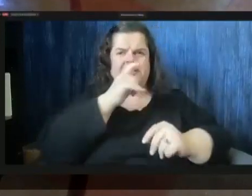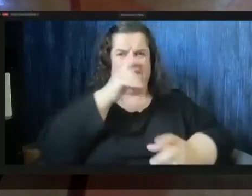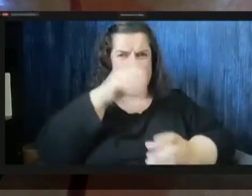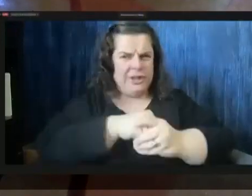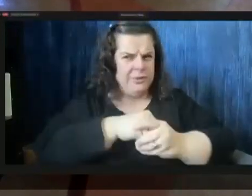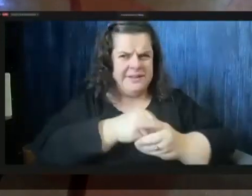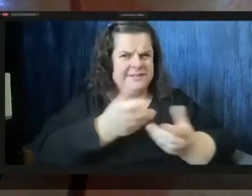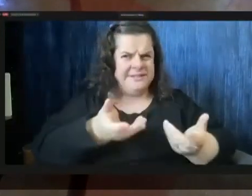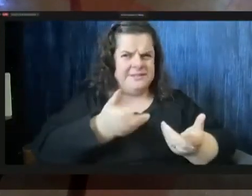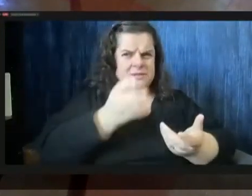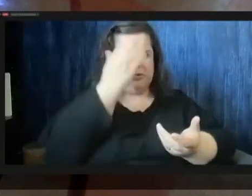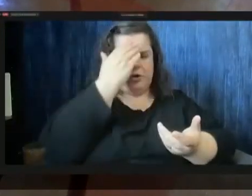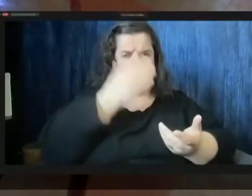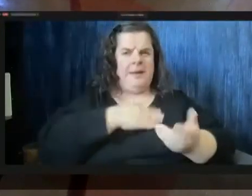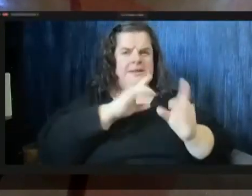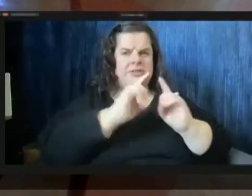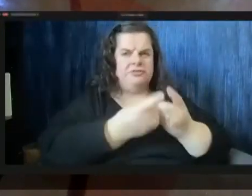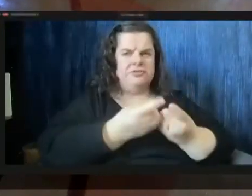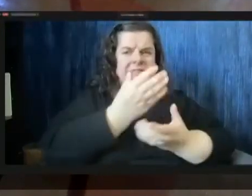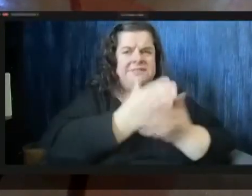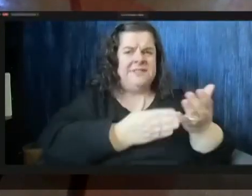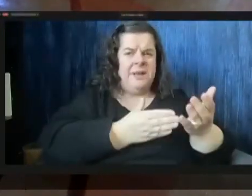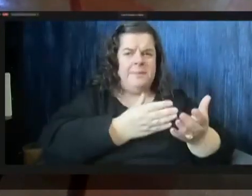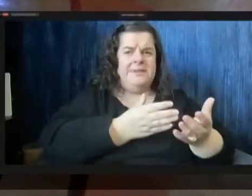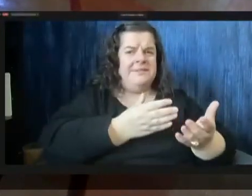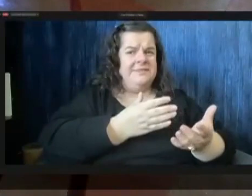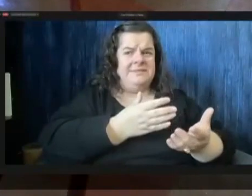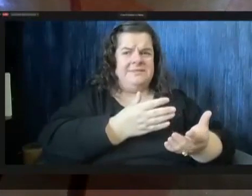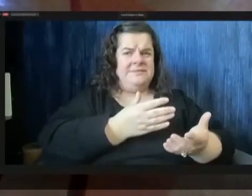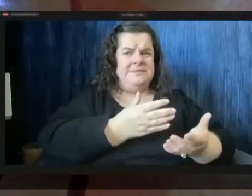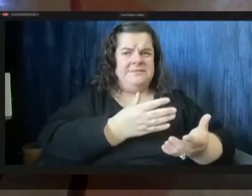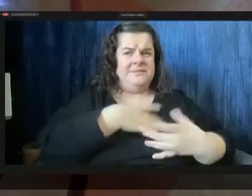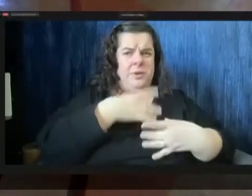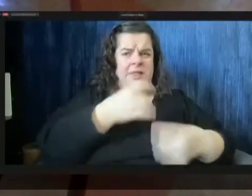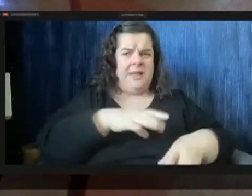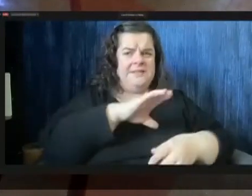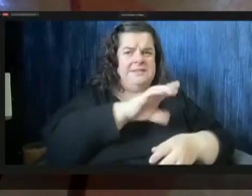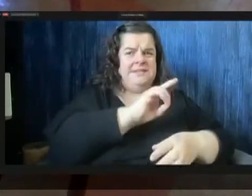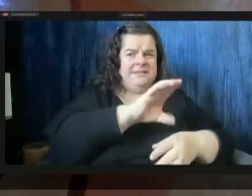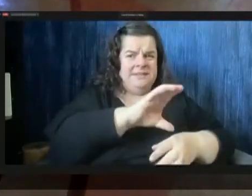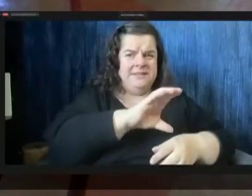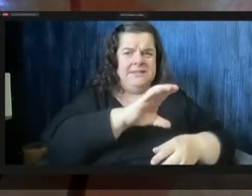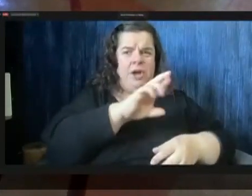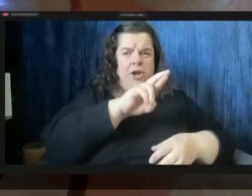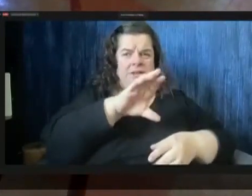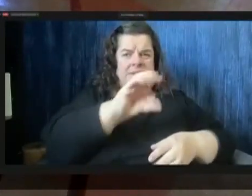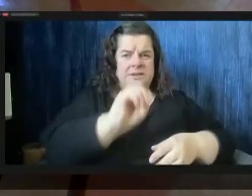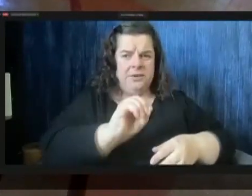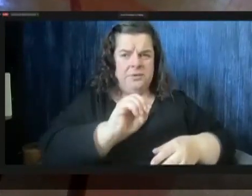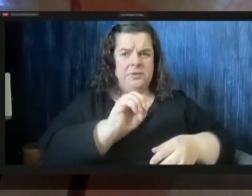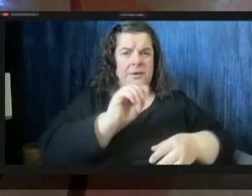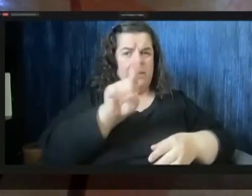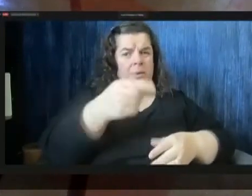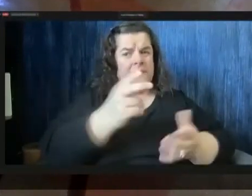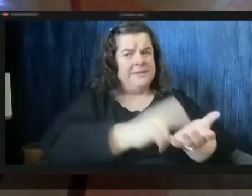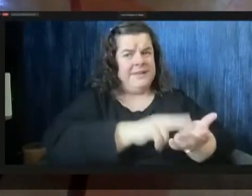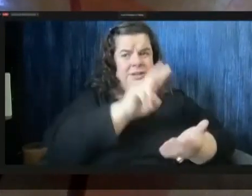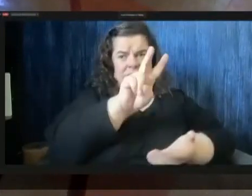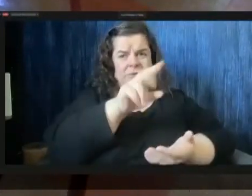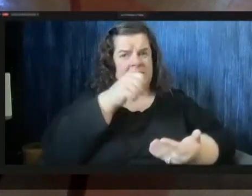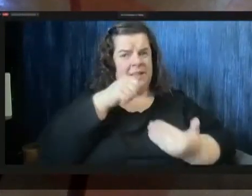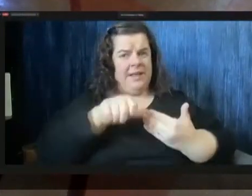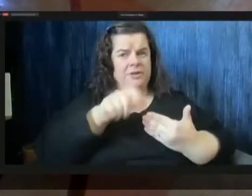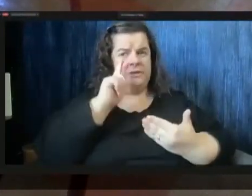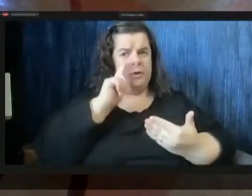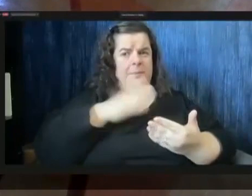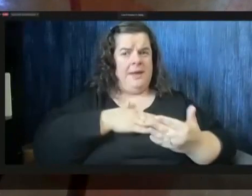know, in my districts, some of them aren't fond of the CDCs and the RCOs, and I only signed 2 letters for my